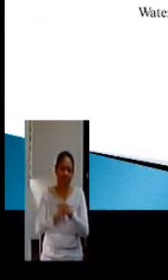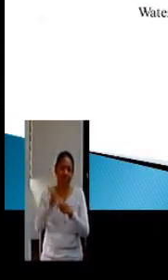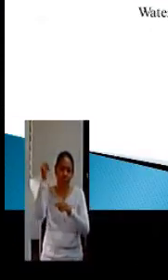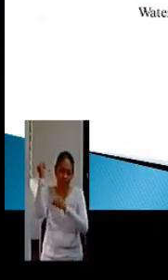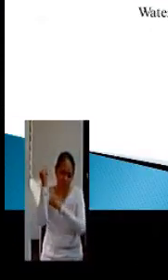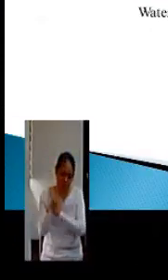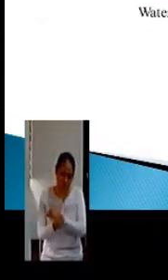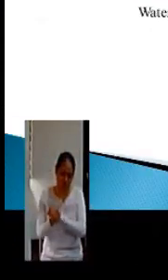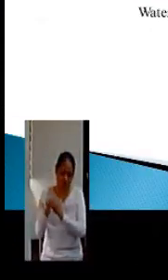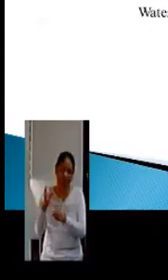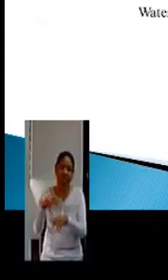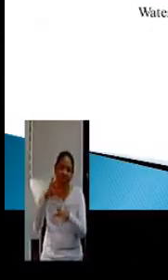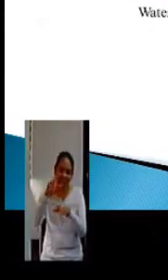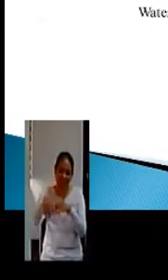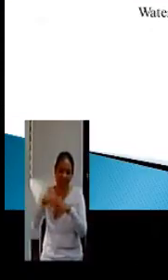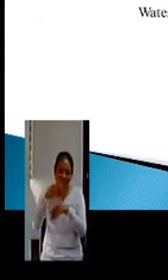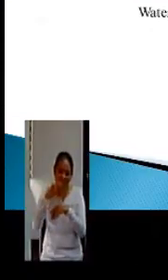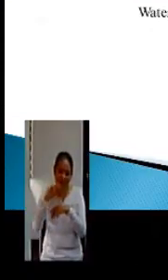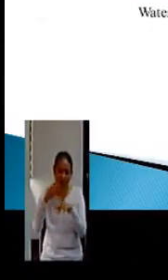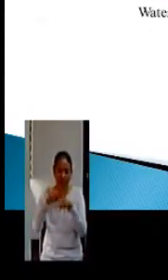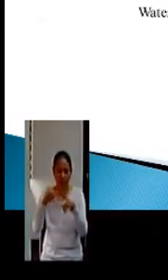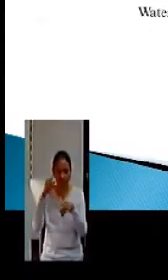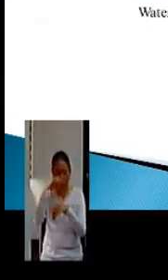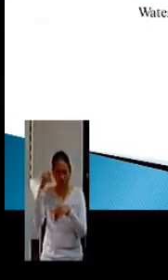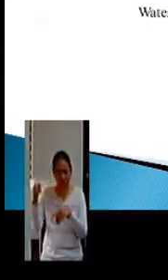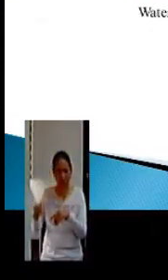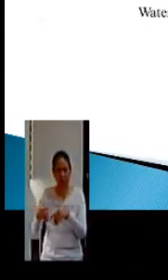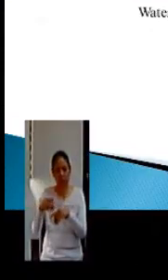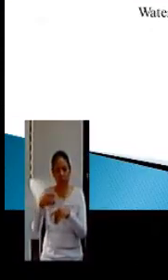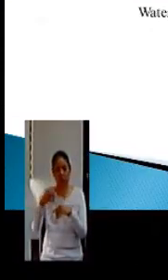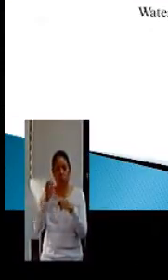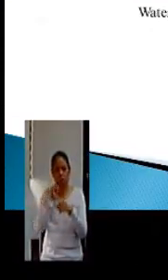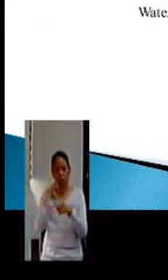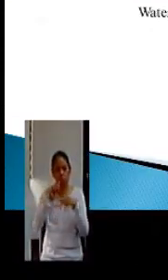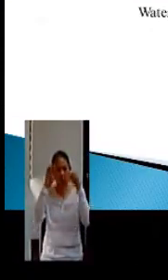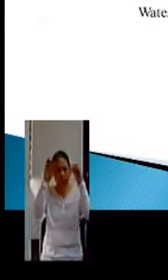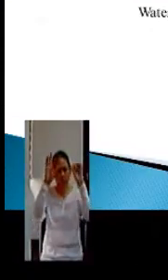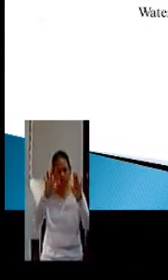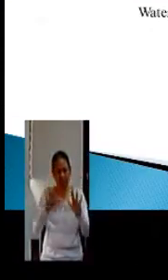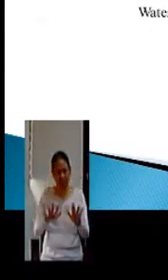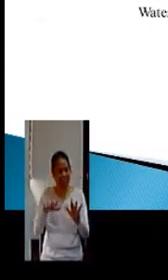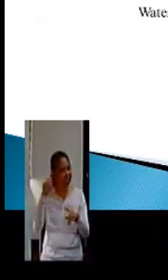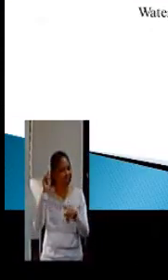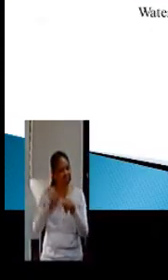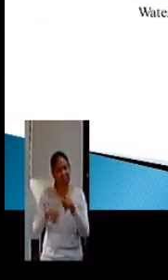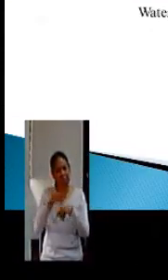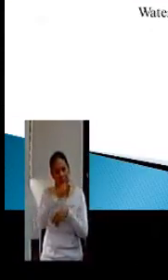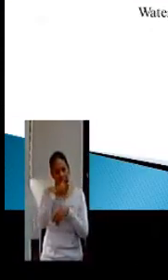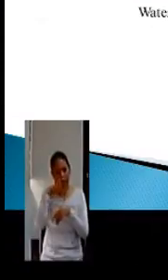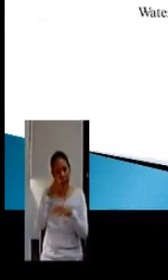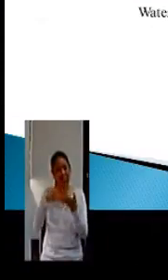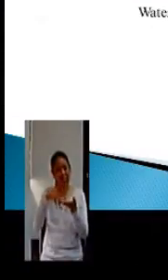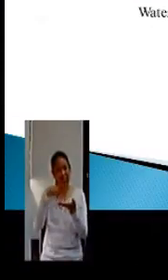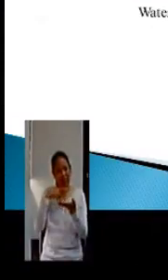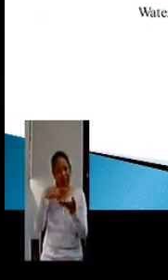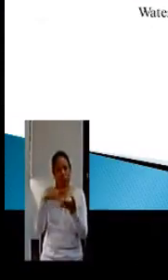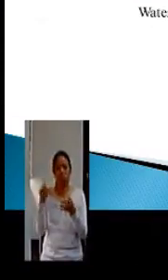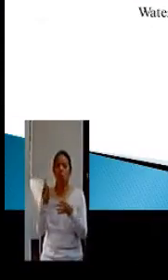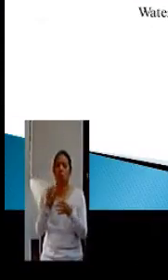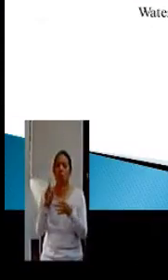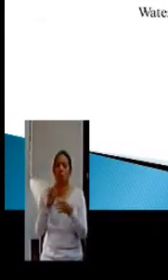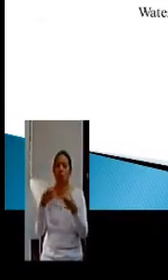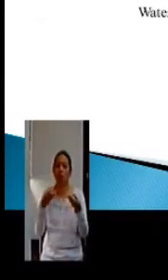sa ulan ng ulan, there is no chance that our people will have it dry. So what happened to our palay? It